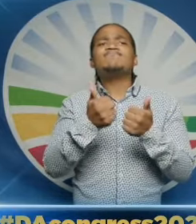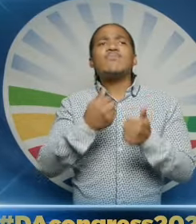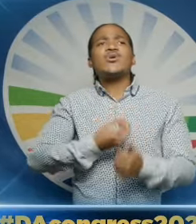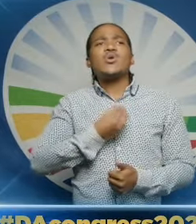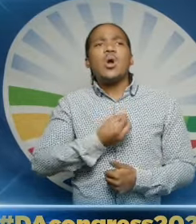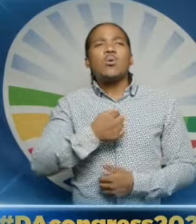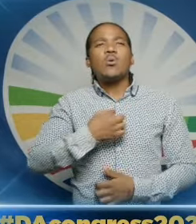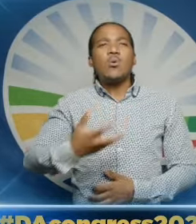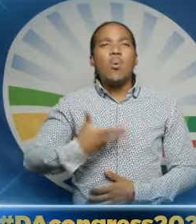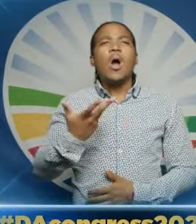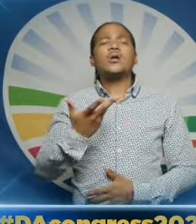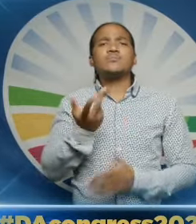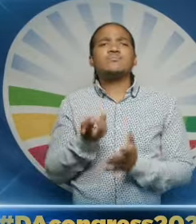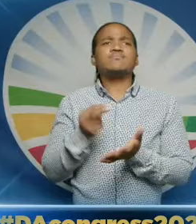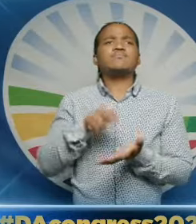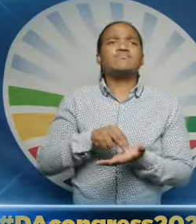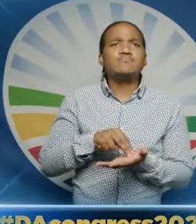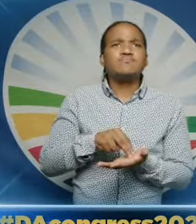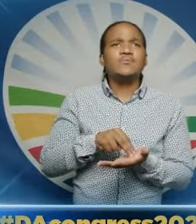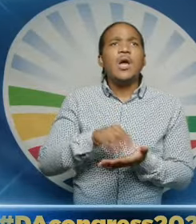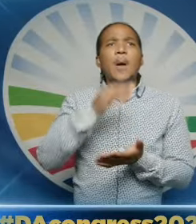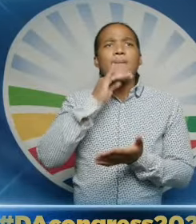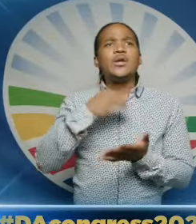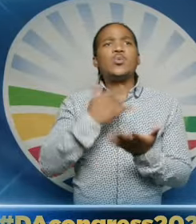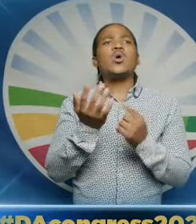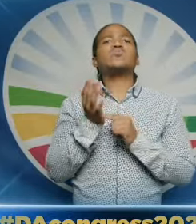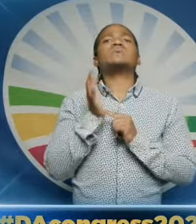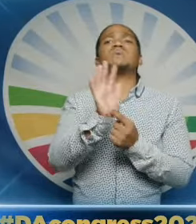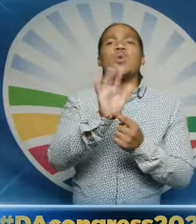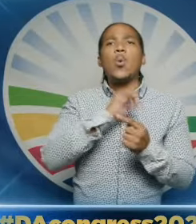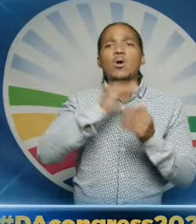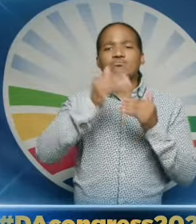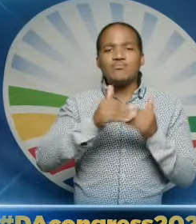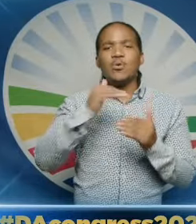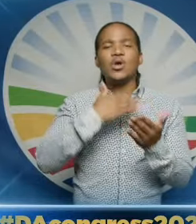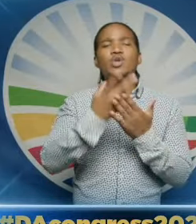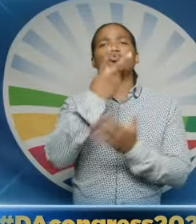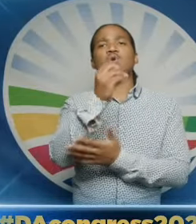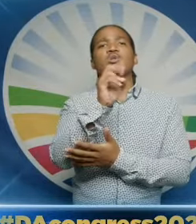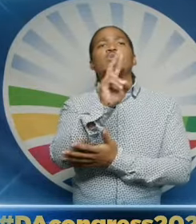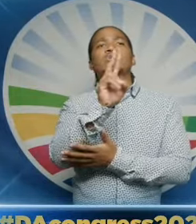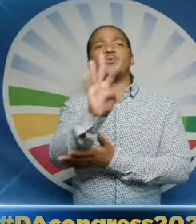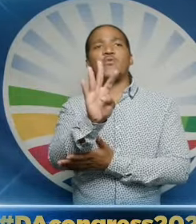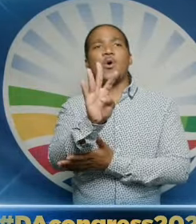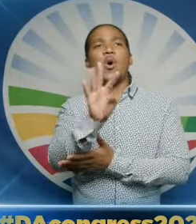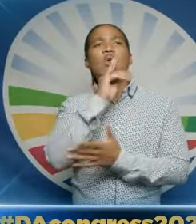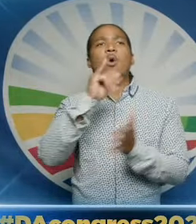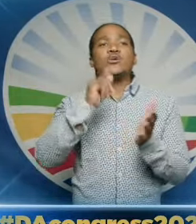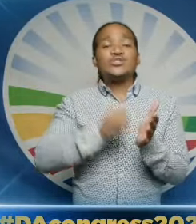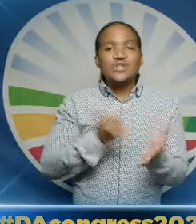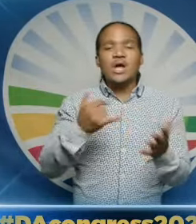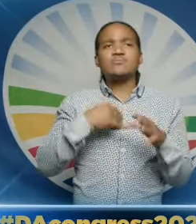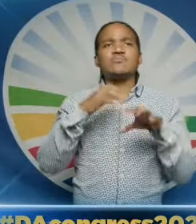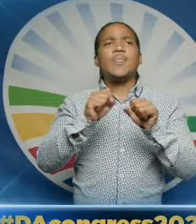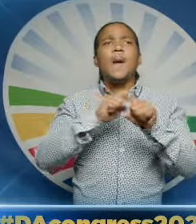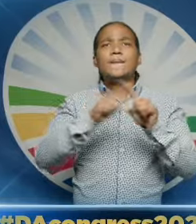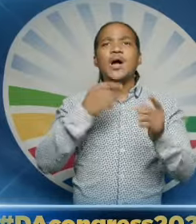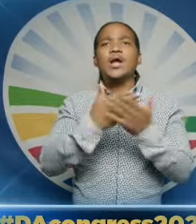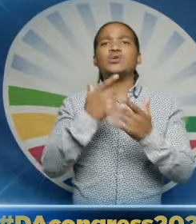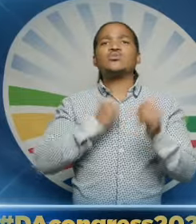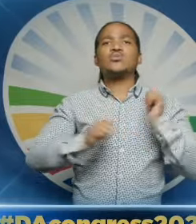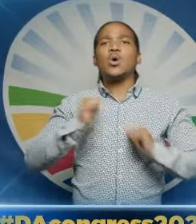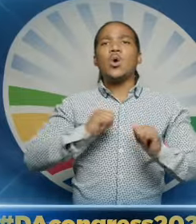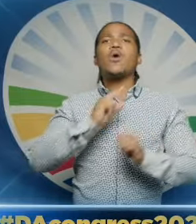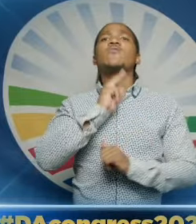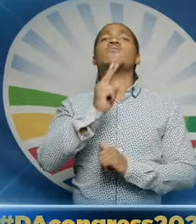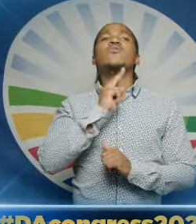are willing to step up. So that was just a reflection of what we are going to be doing in 2024, not just to deliver speeches, but to actually make our voice